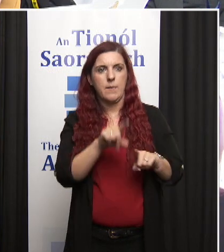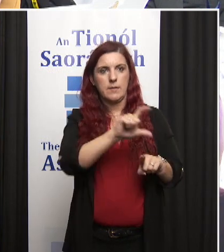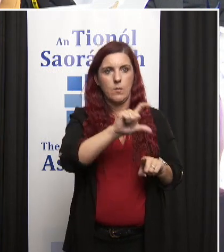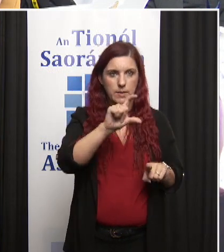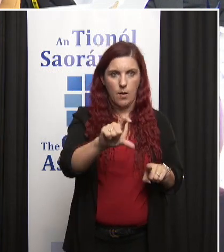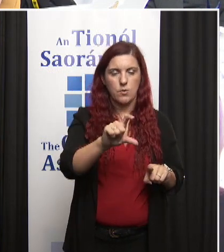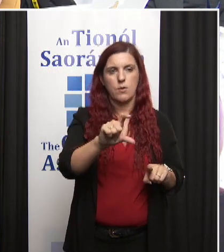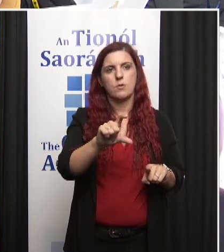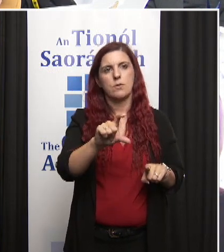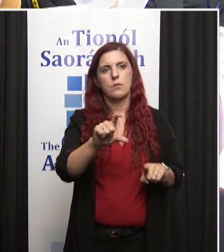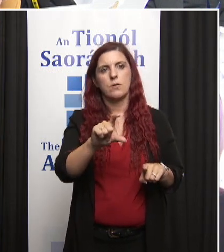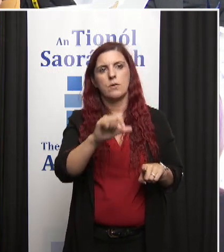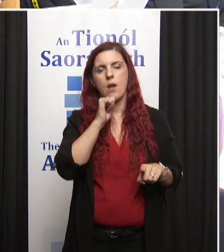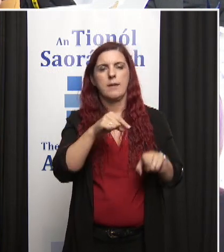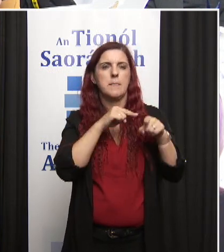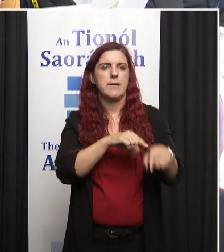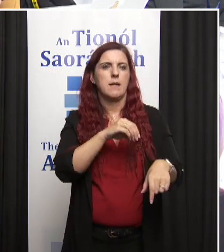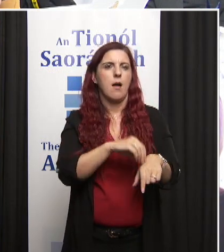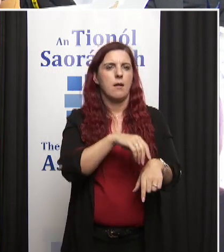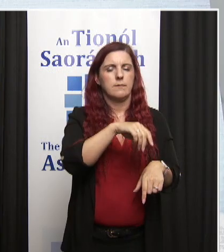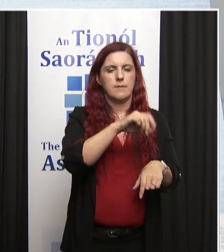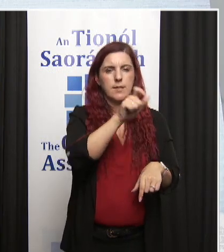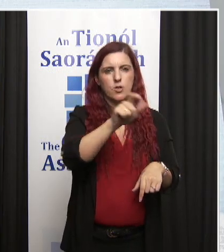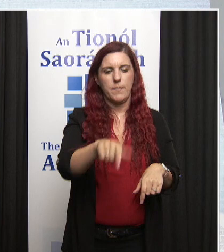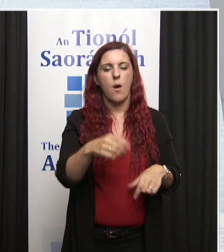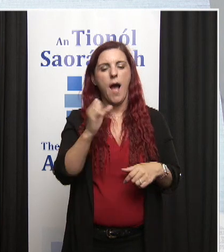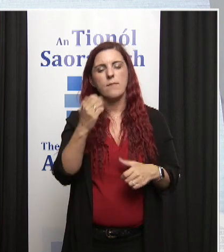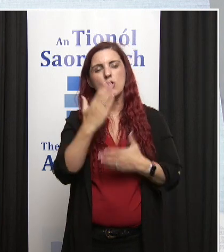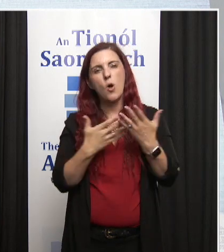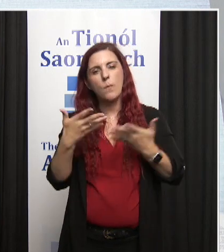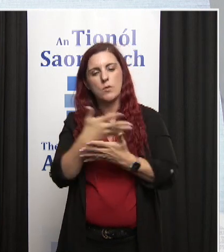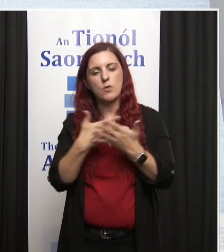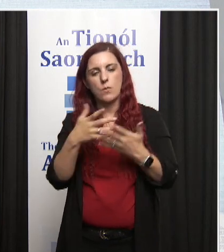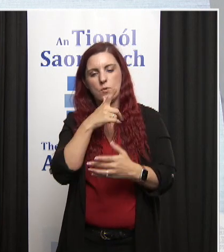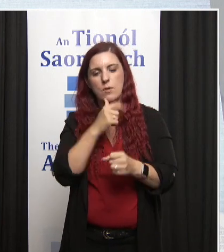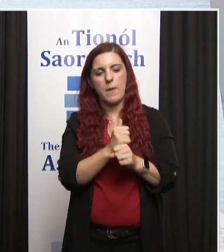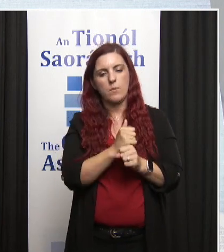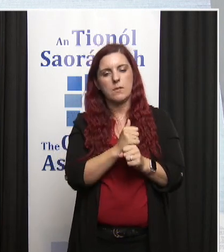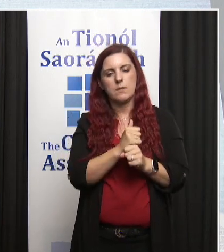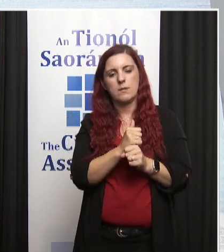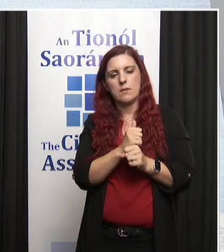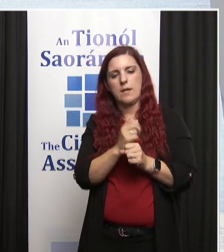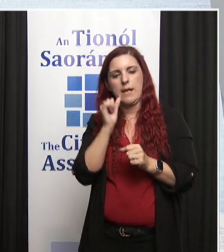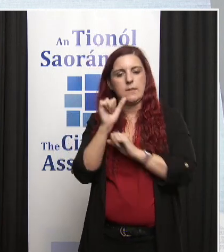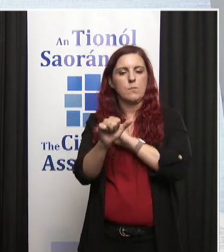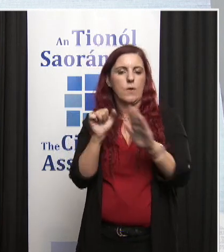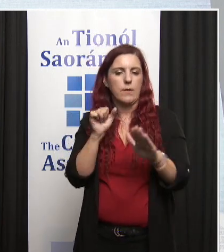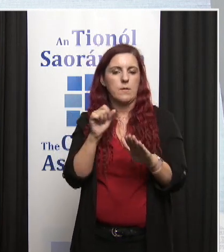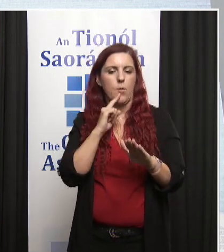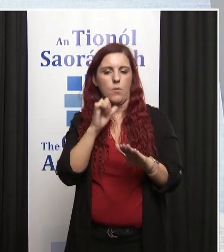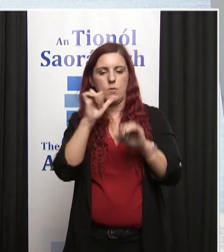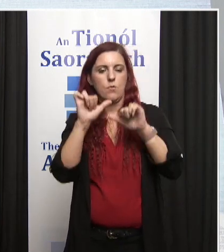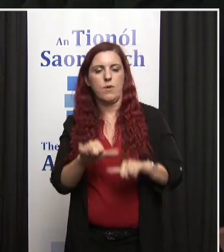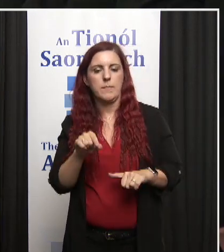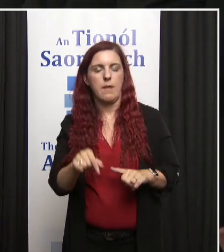conditional on citizenship. There was some discussion in relation to having an additional criteria of experience. However, there wasn't agreement